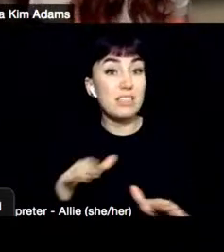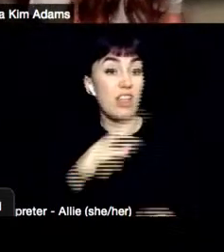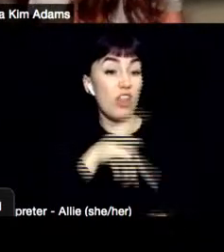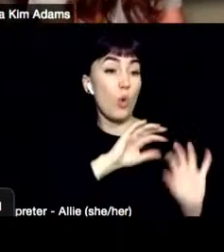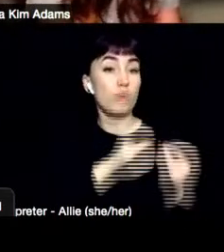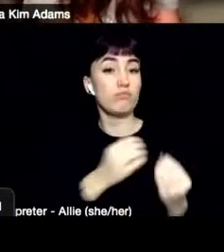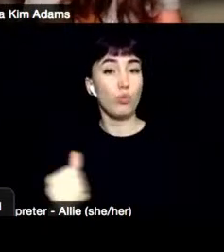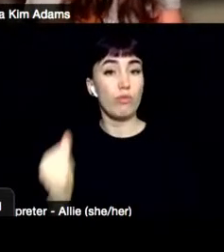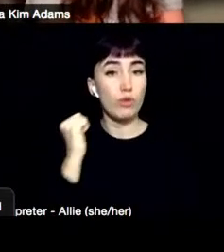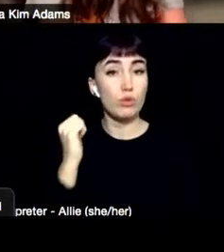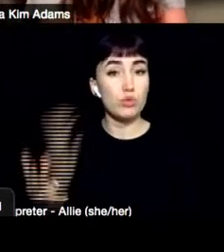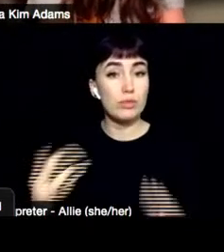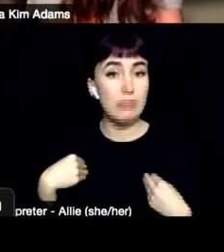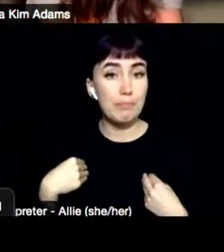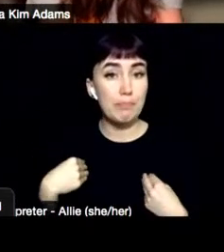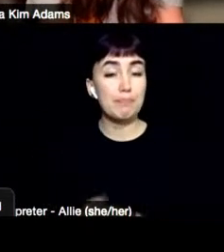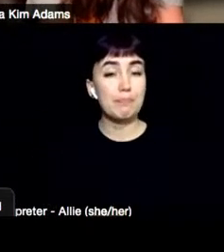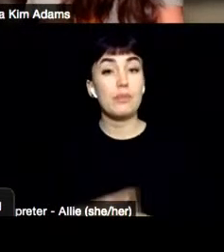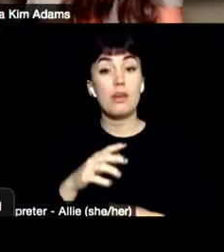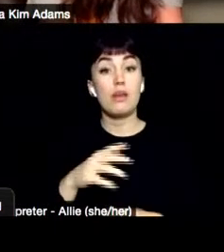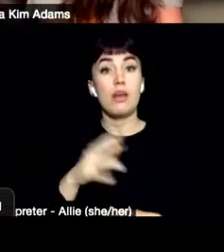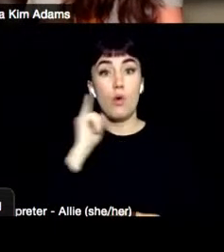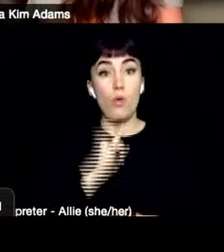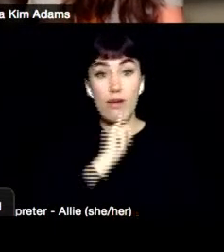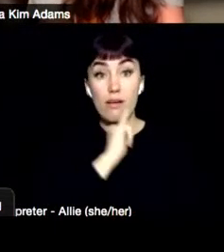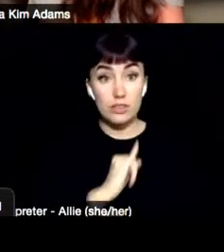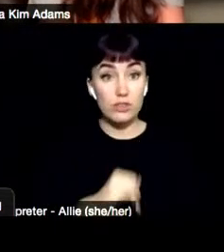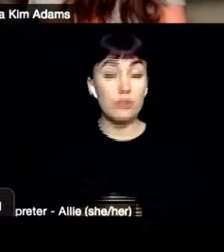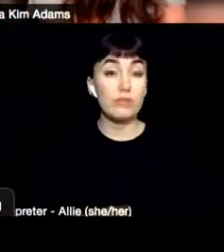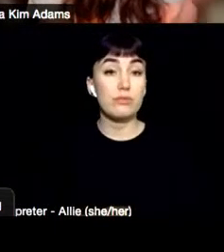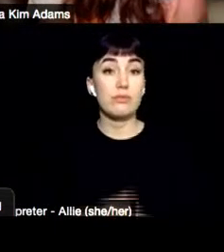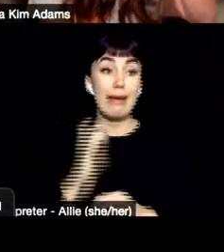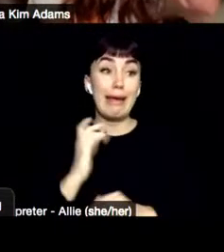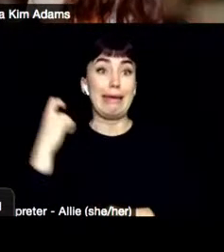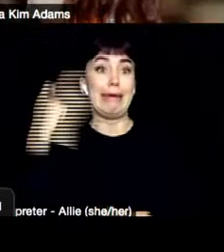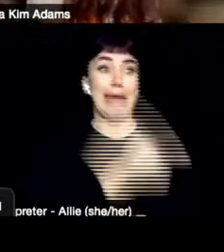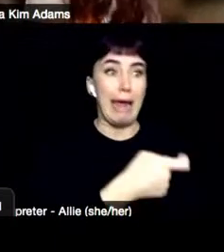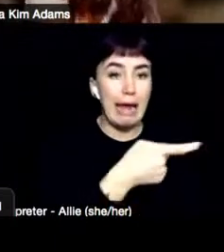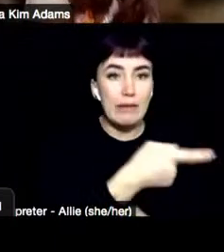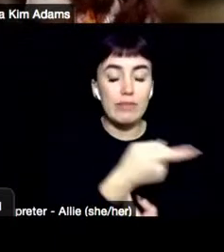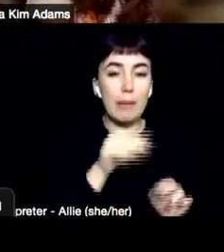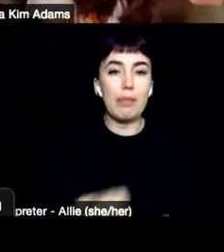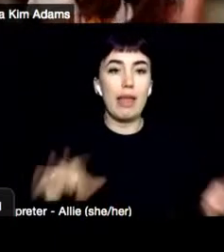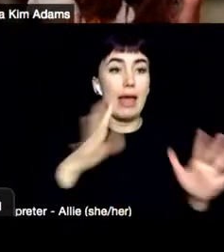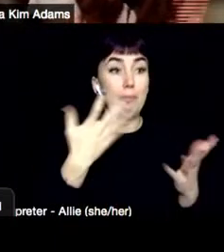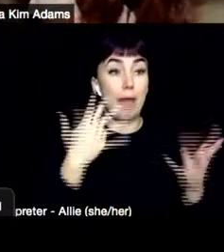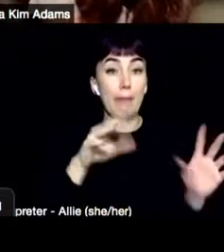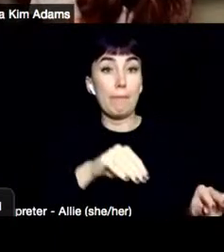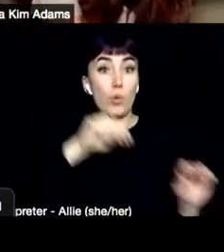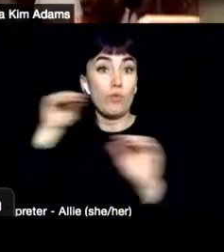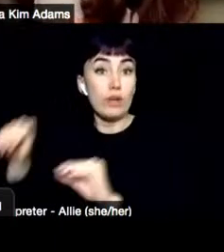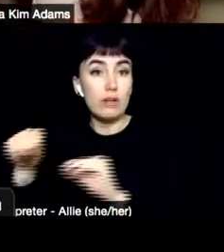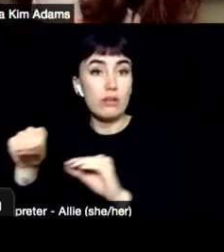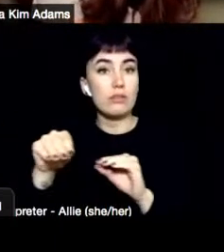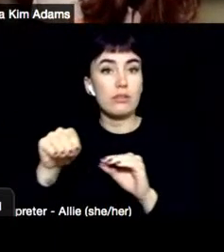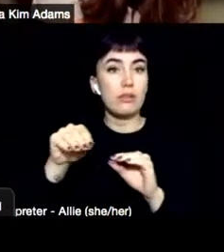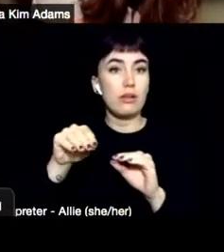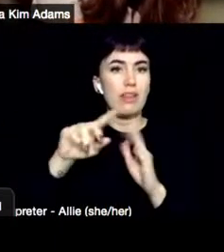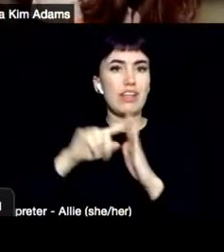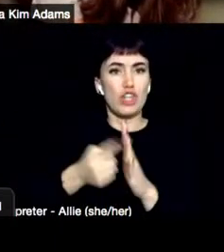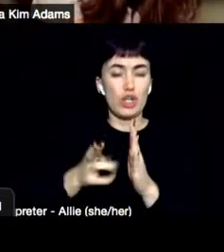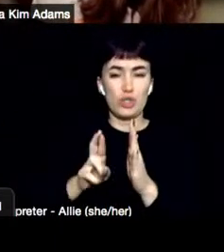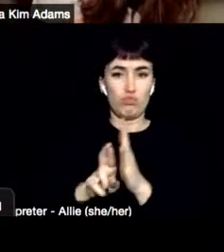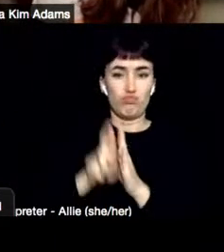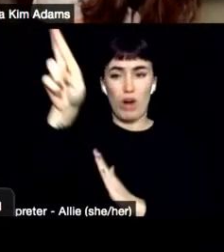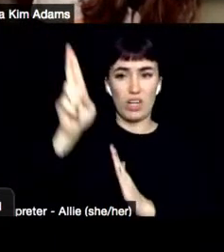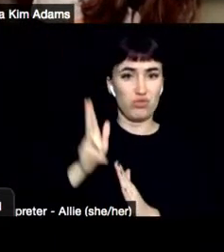have refused. And when Israel unilaterally gave them land by just moving out, they began shooting rockets at